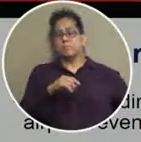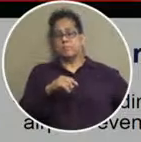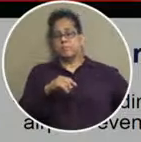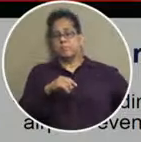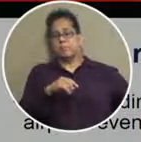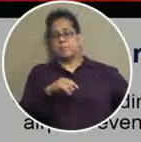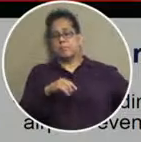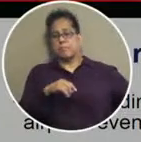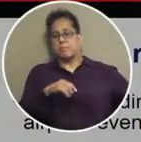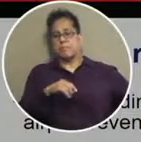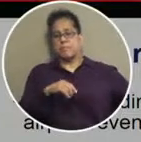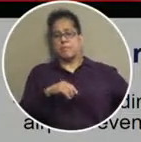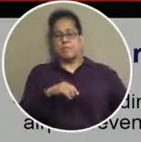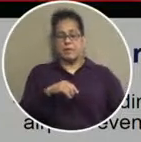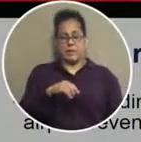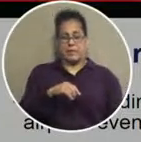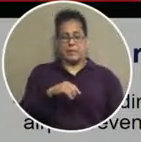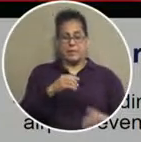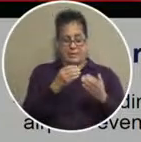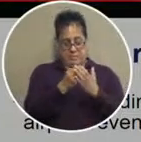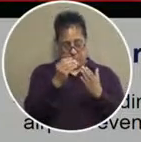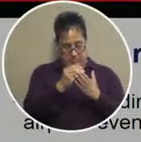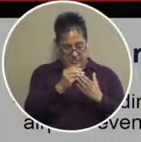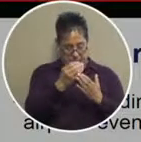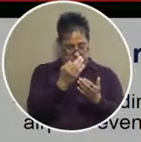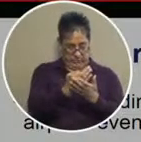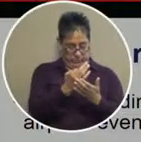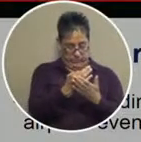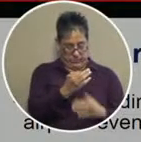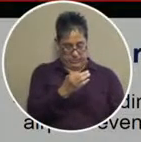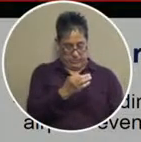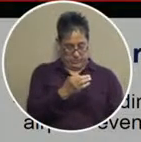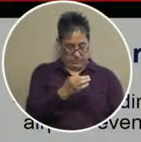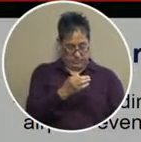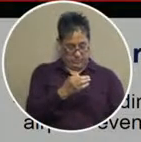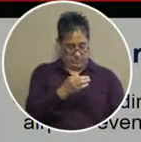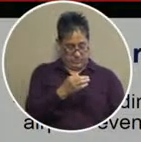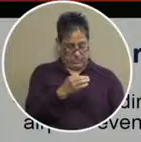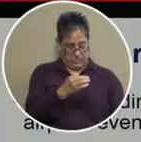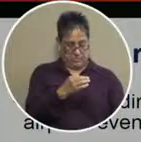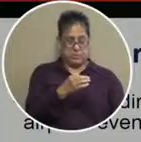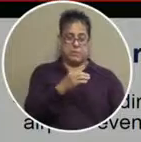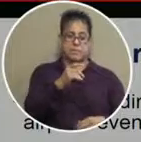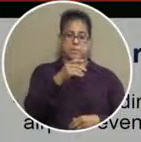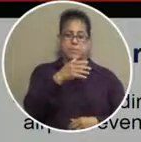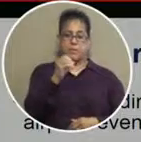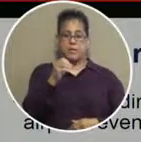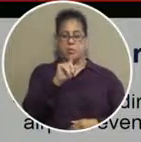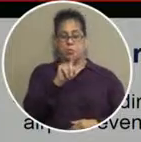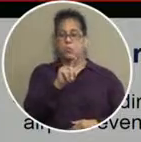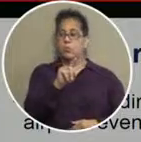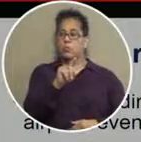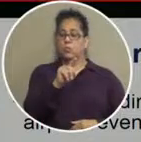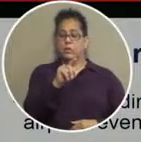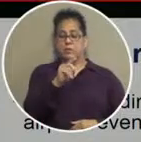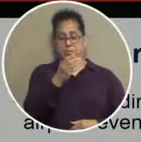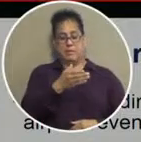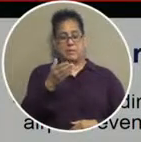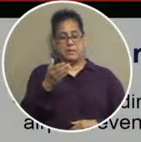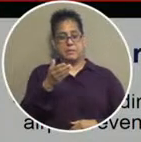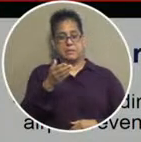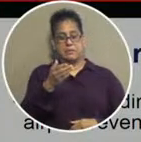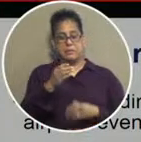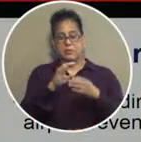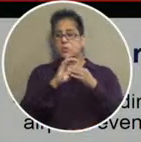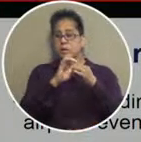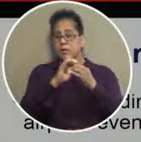Again, the expenditure for these funds, of course, needs to follow the FAA revenue use policy. One of the stipulations tied